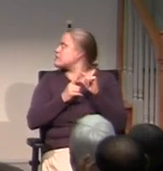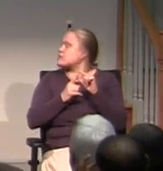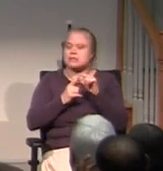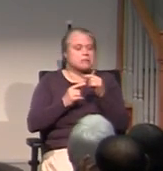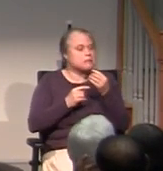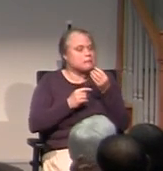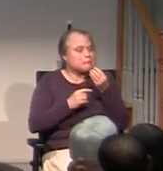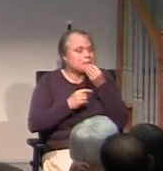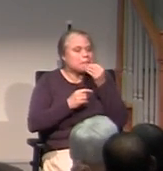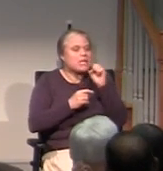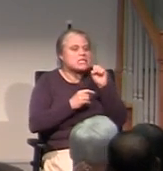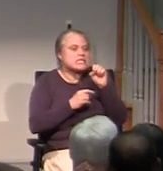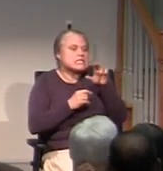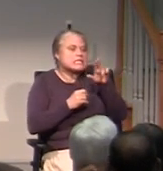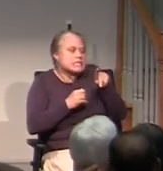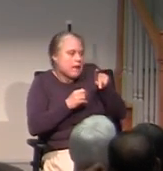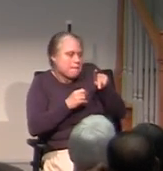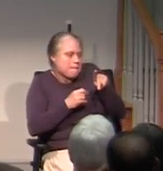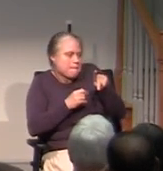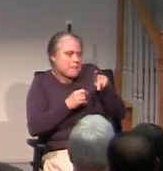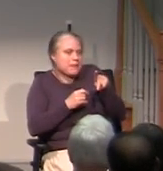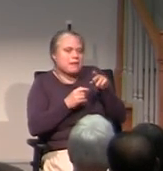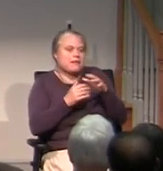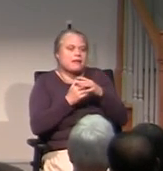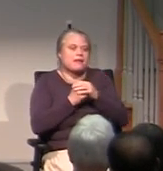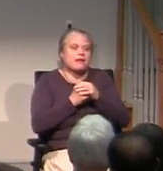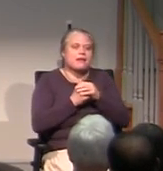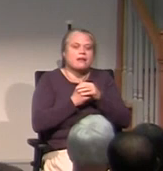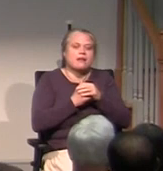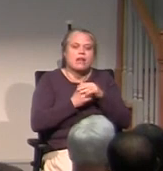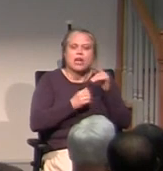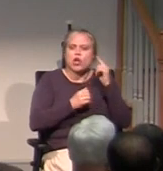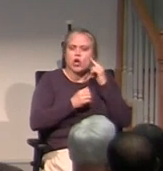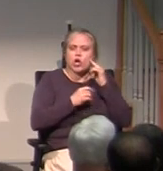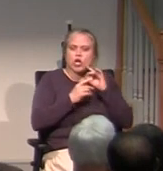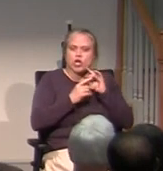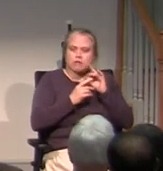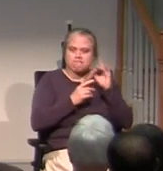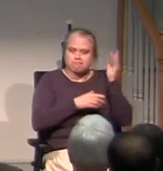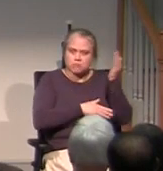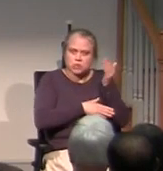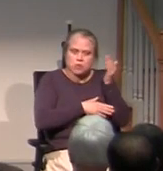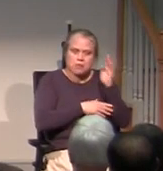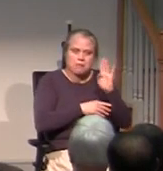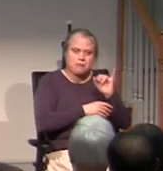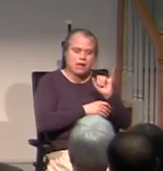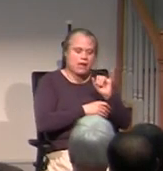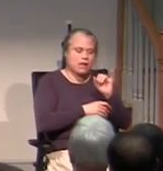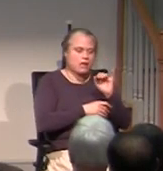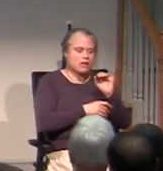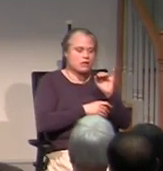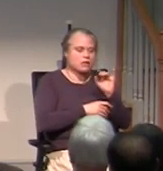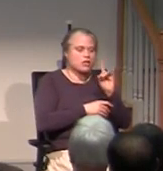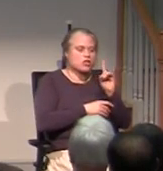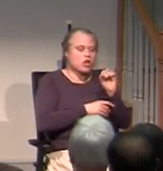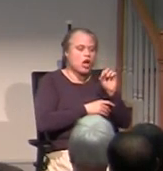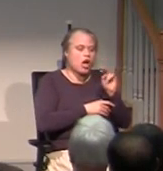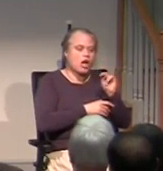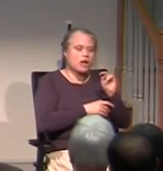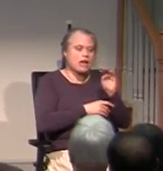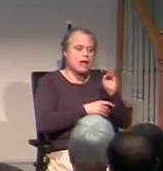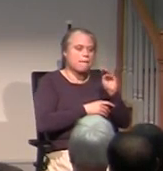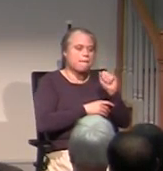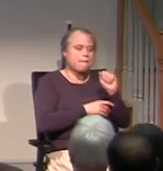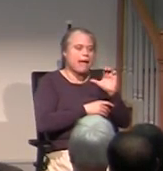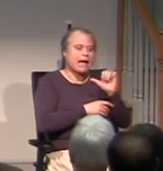Yeah. Heard a wonderful sermon by Don McIntosh on that. That the last part of the Laodicean message is a call